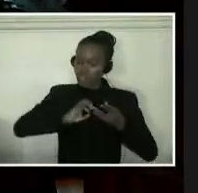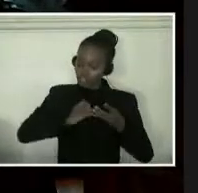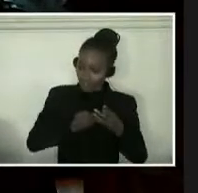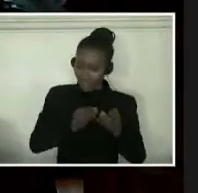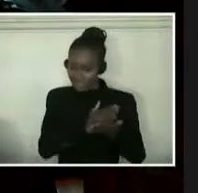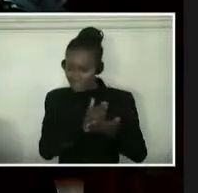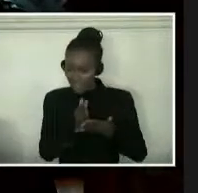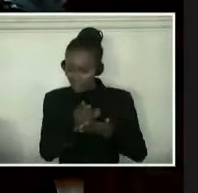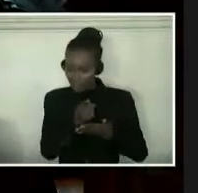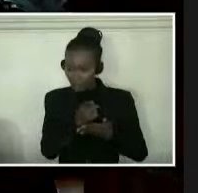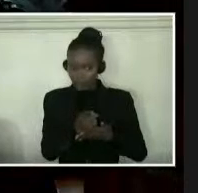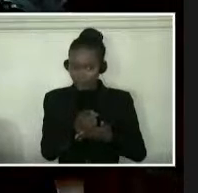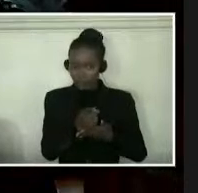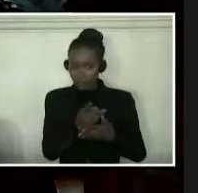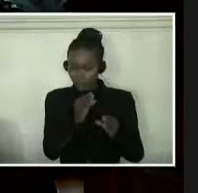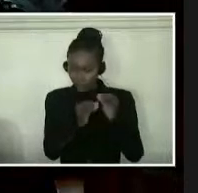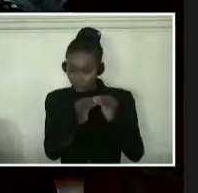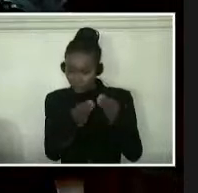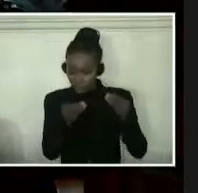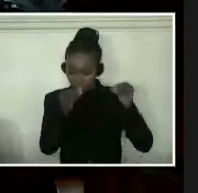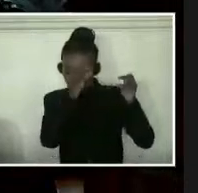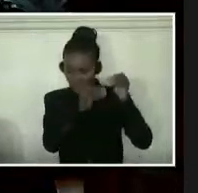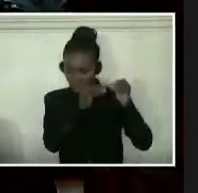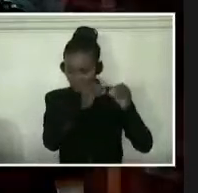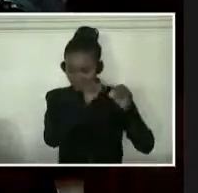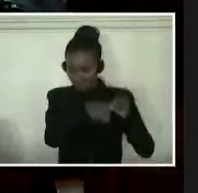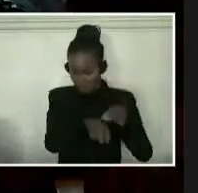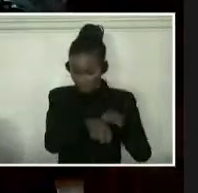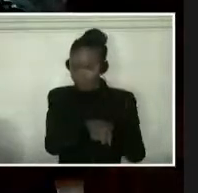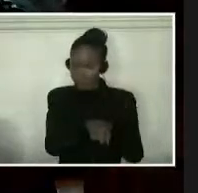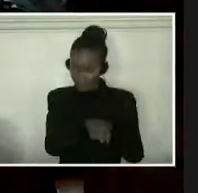facilities ese now and those facilities